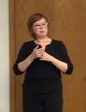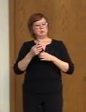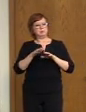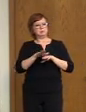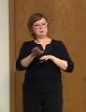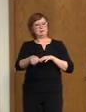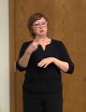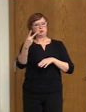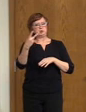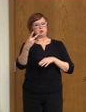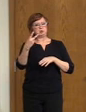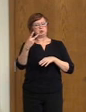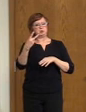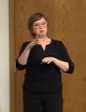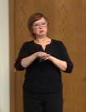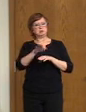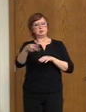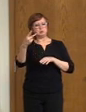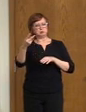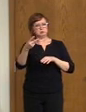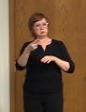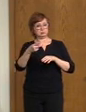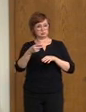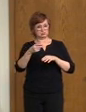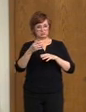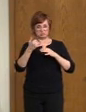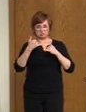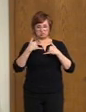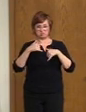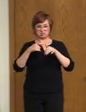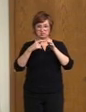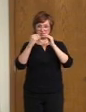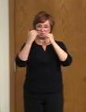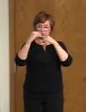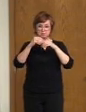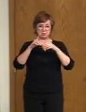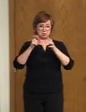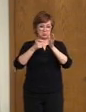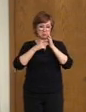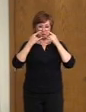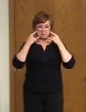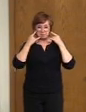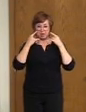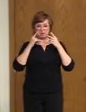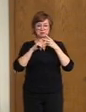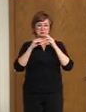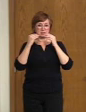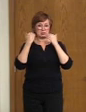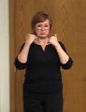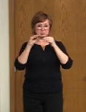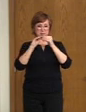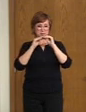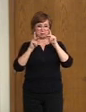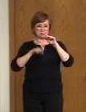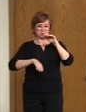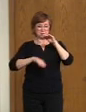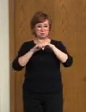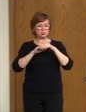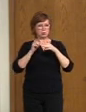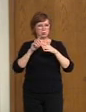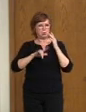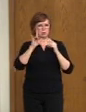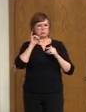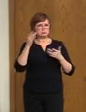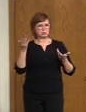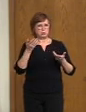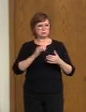be wearing masks in public spaces? Will we still have restrictions on gathering sizes? What is that going to look like? So I'll give